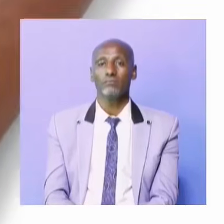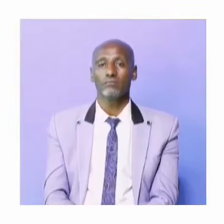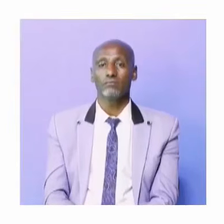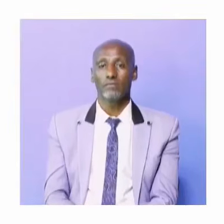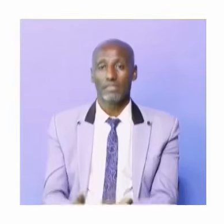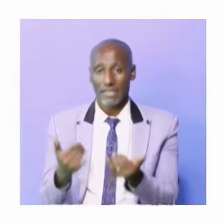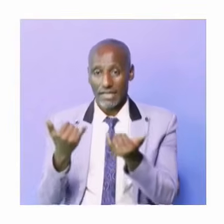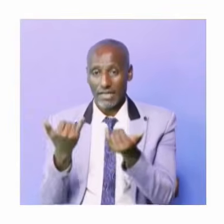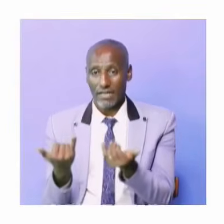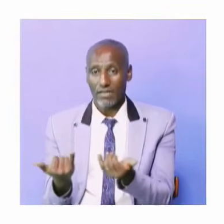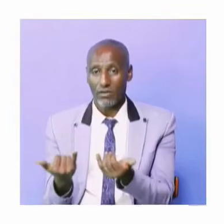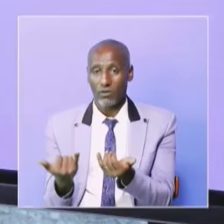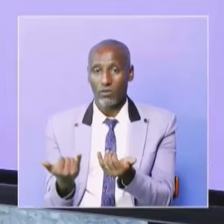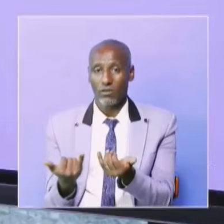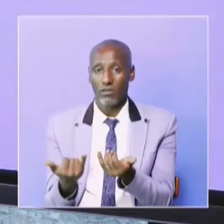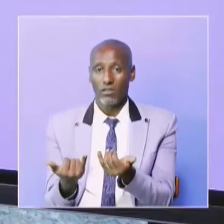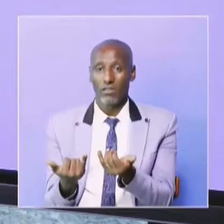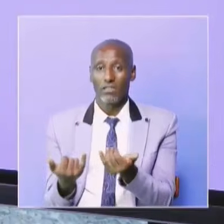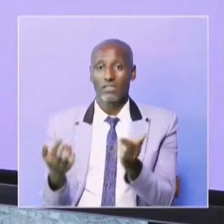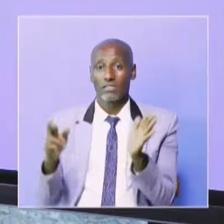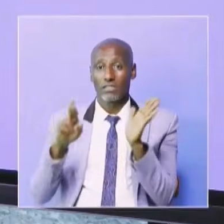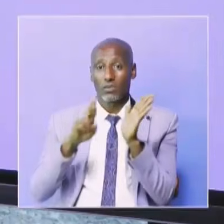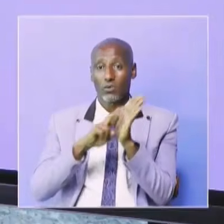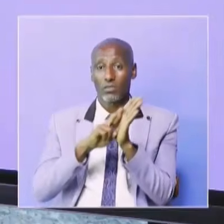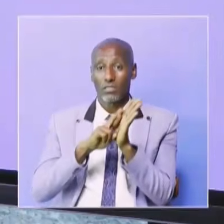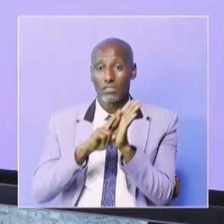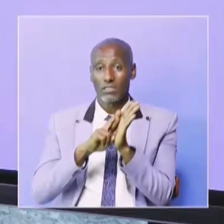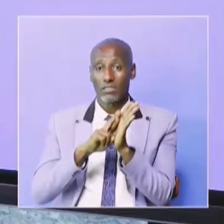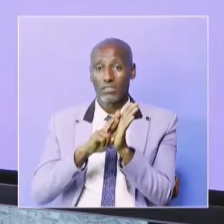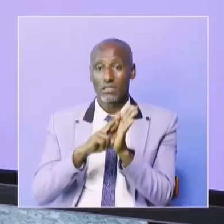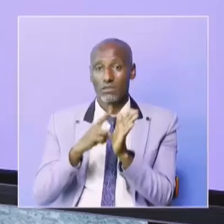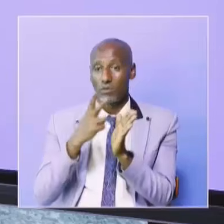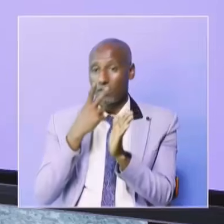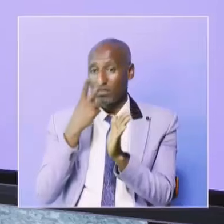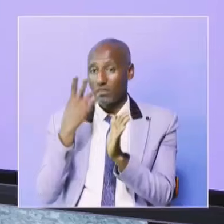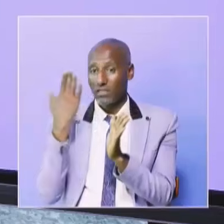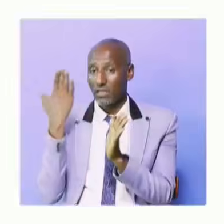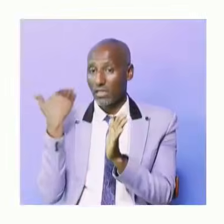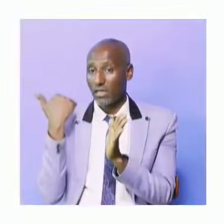Now, remember the rules that we have seen earlier. Look,